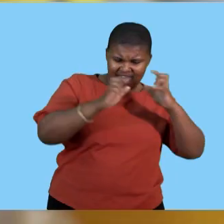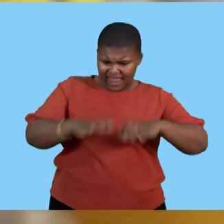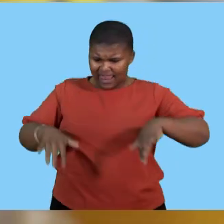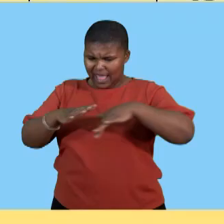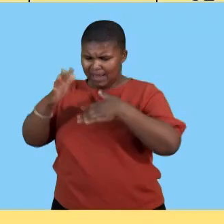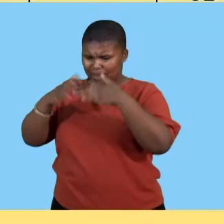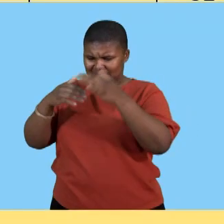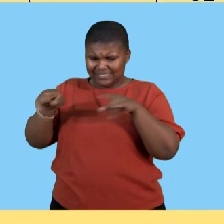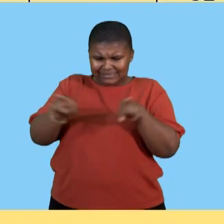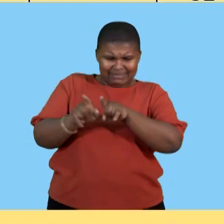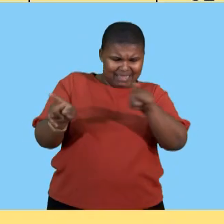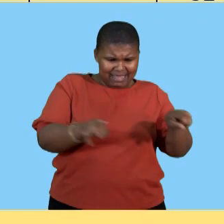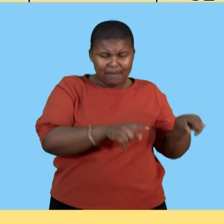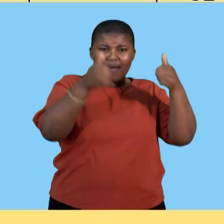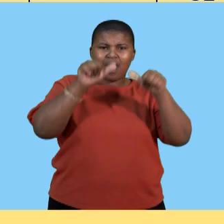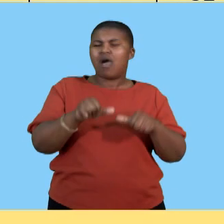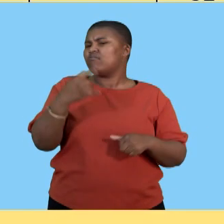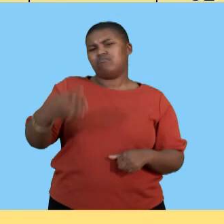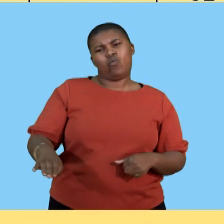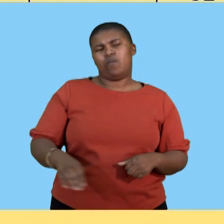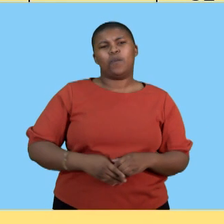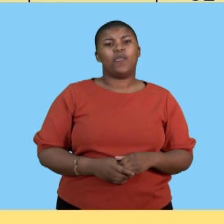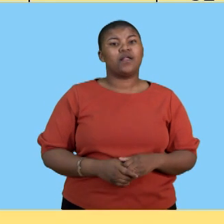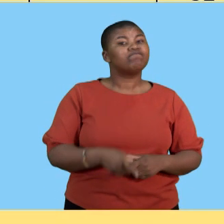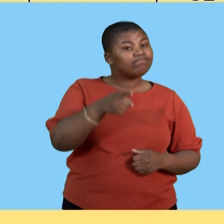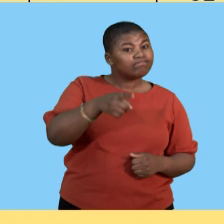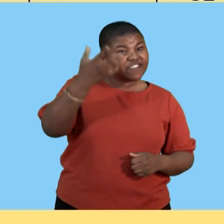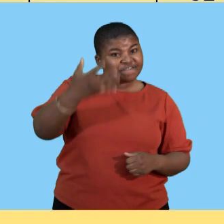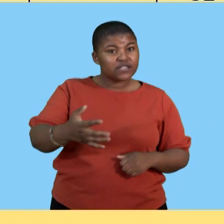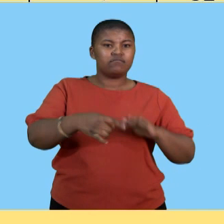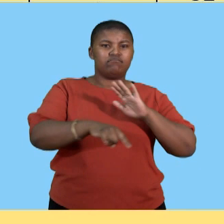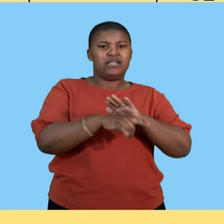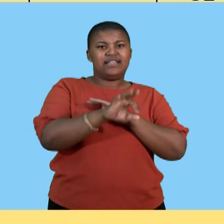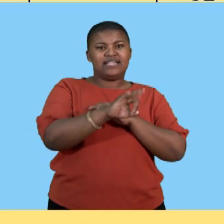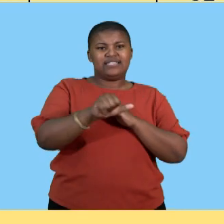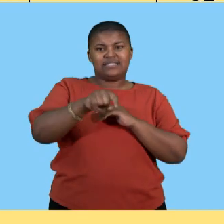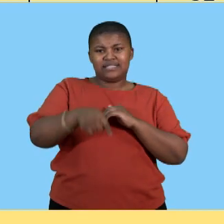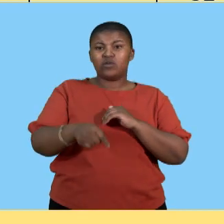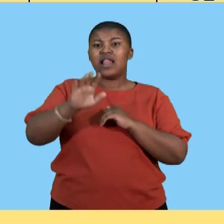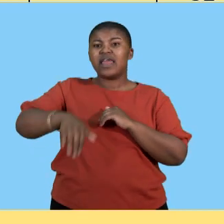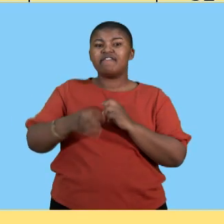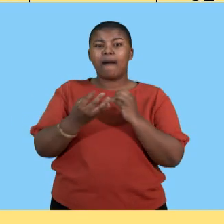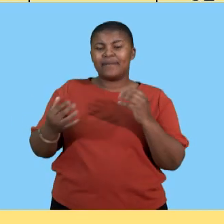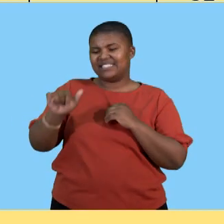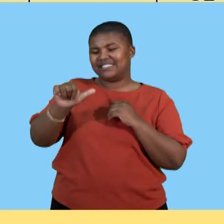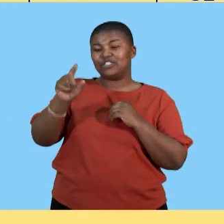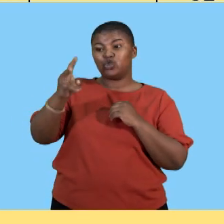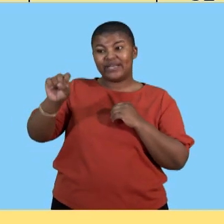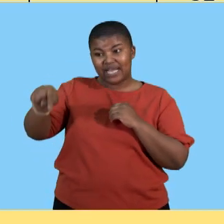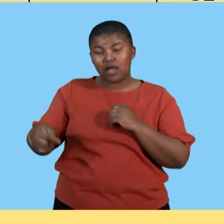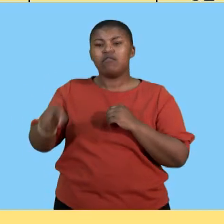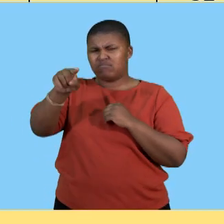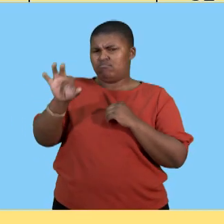again, we came to our land and buildings, we subtracted 36,000, then we remained with 620. That is the correct